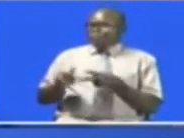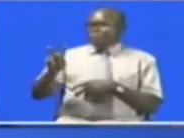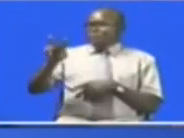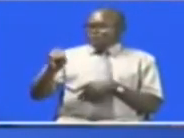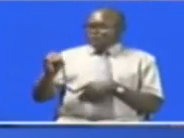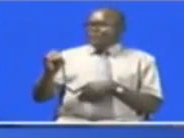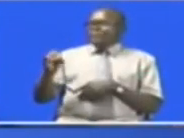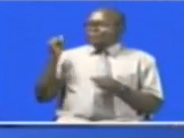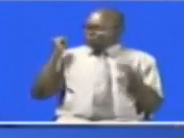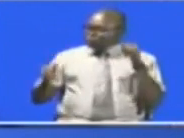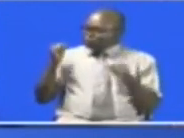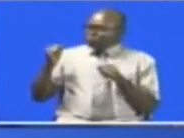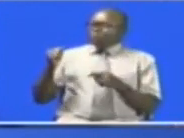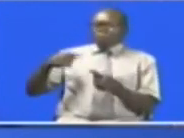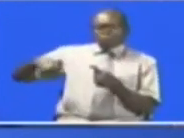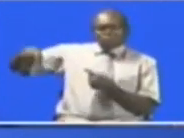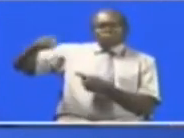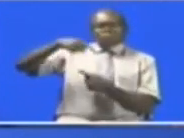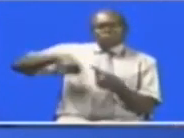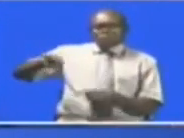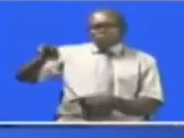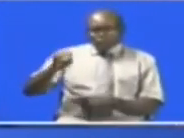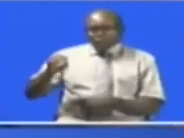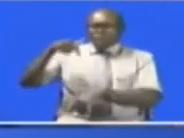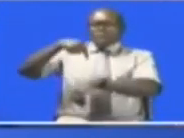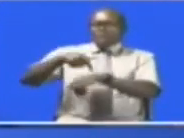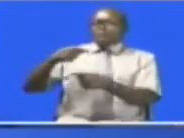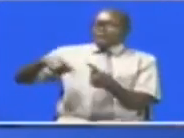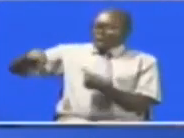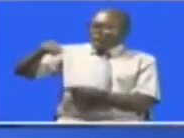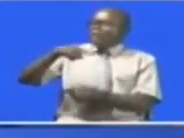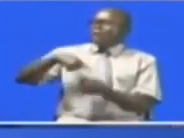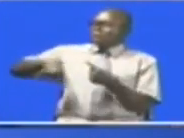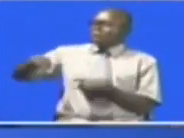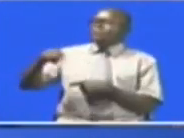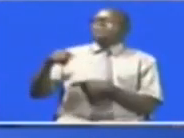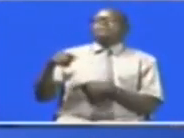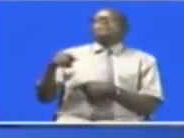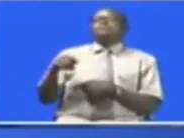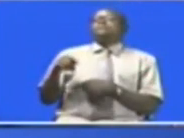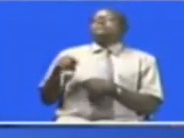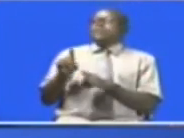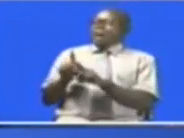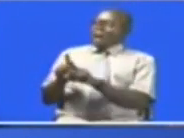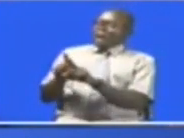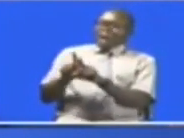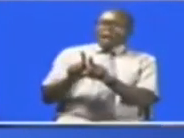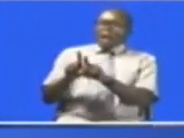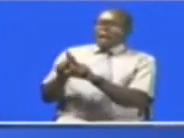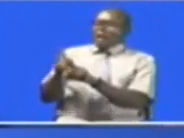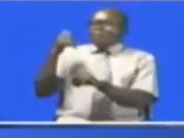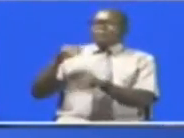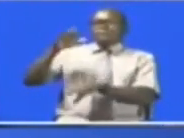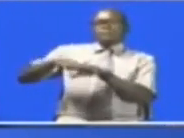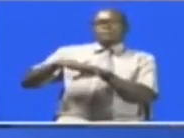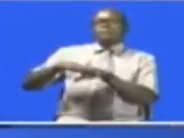the 20th lap, so we just ran together. But every time he didn't want to go forward because he was stepping